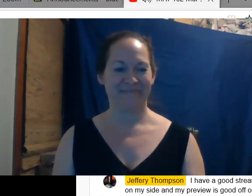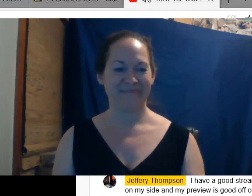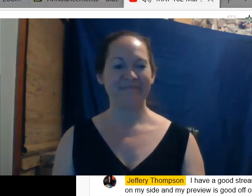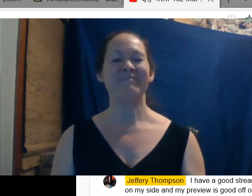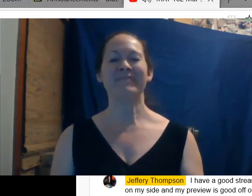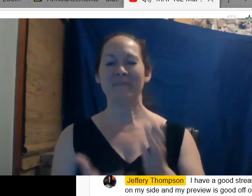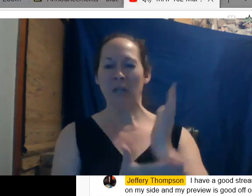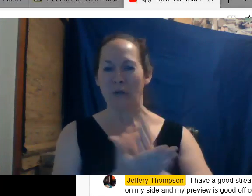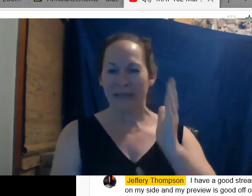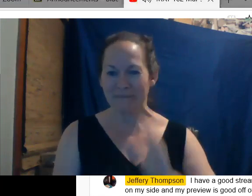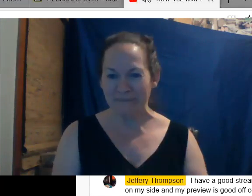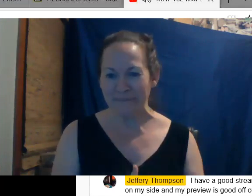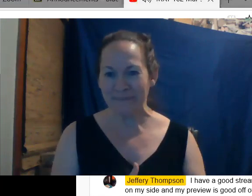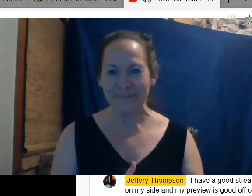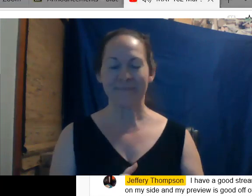All right.